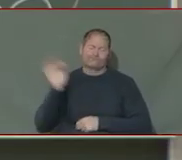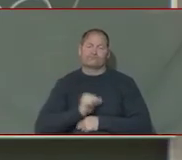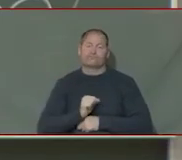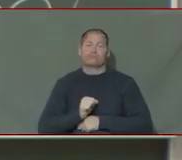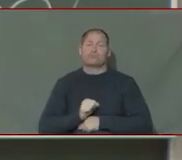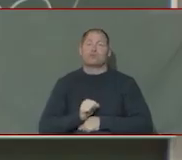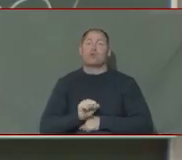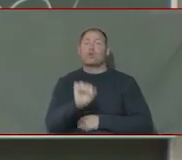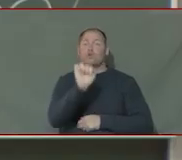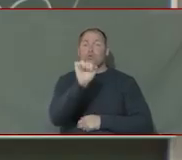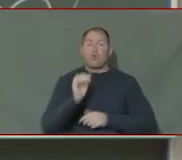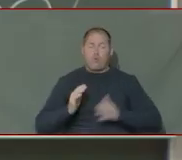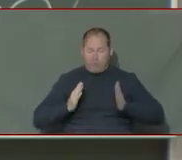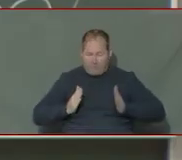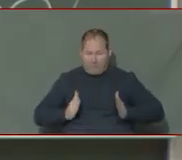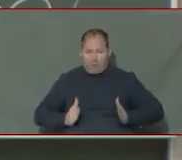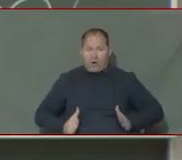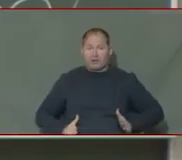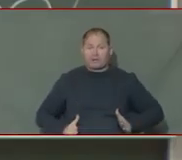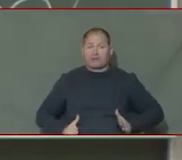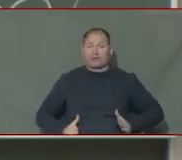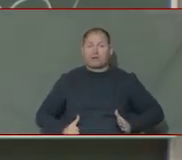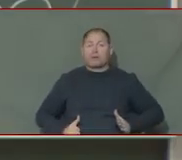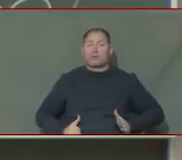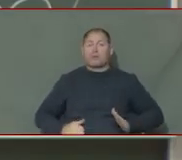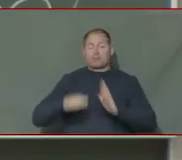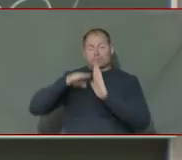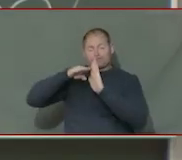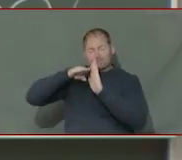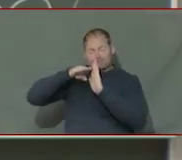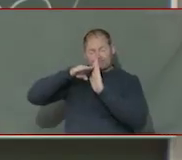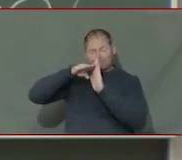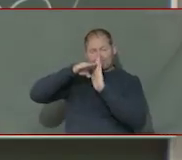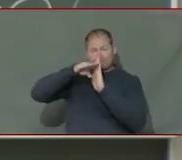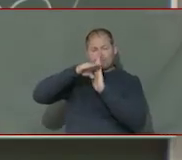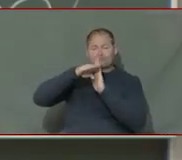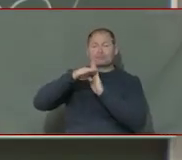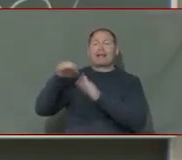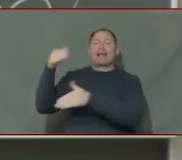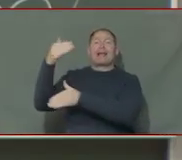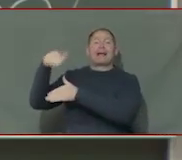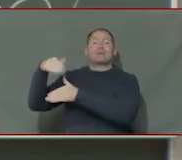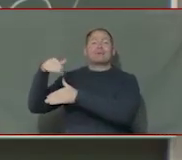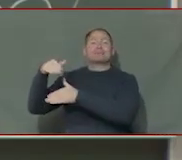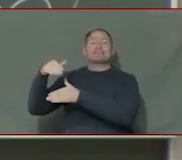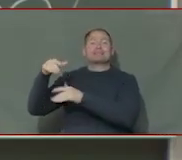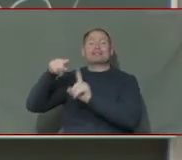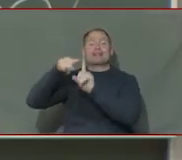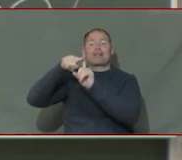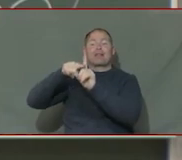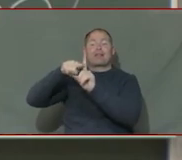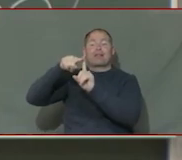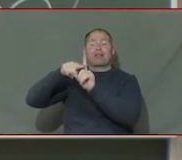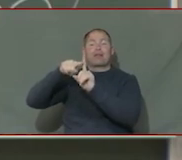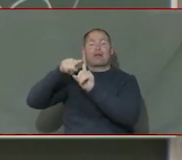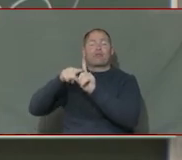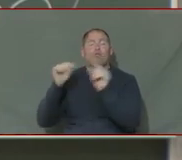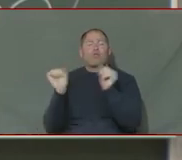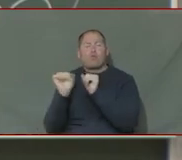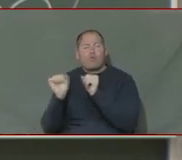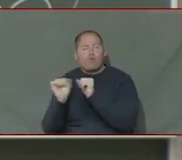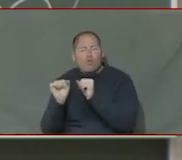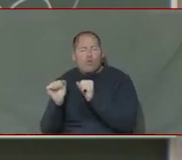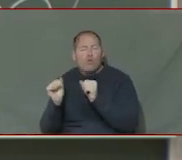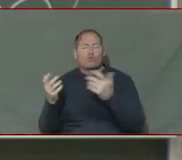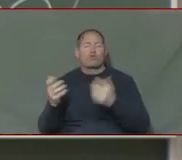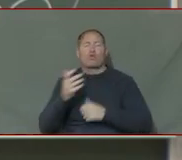body must stay constant. If the temperature outside is -5 or 40 degrees